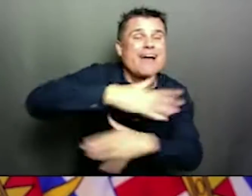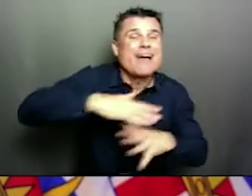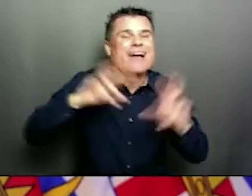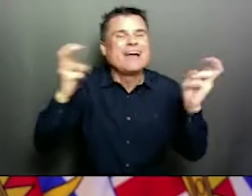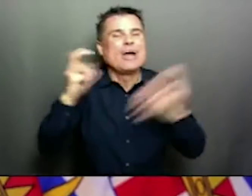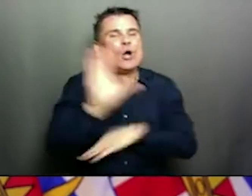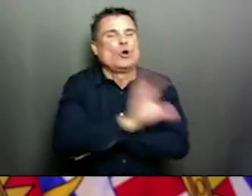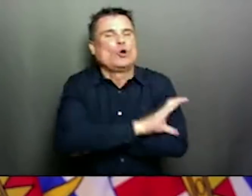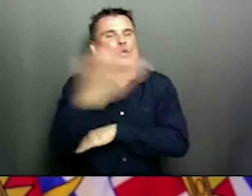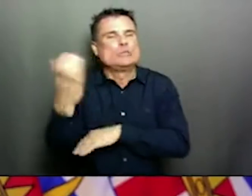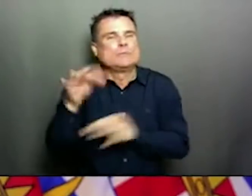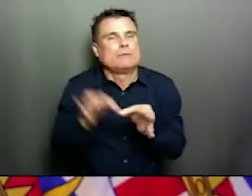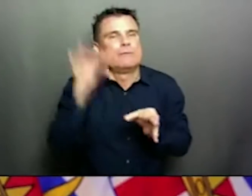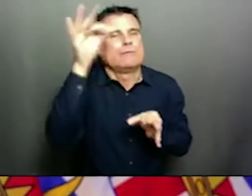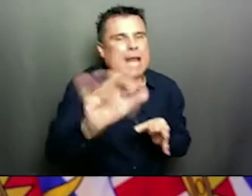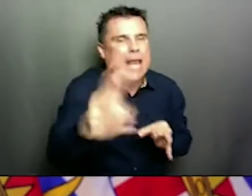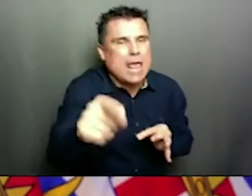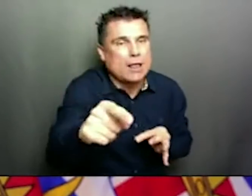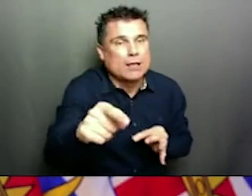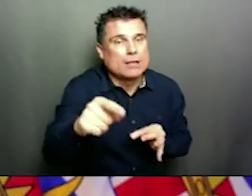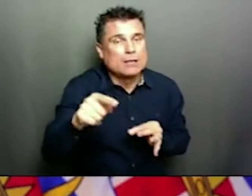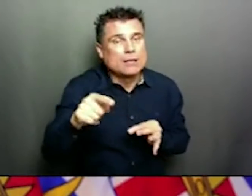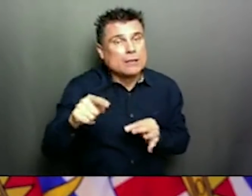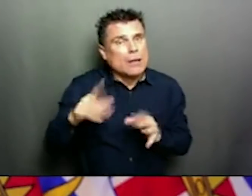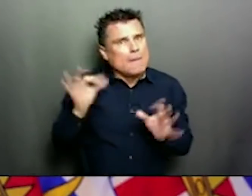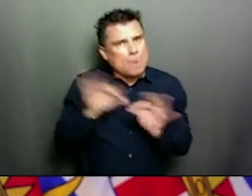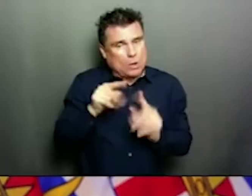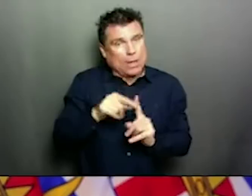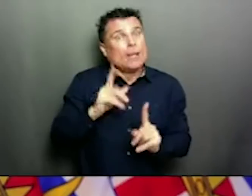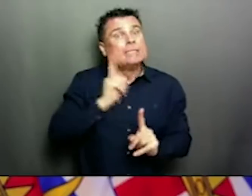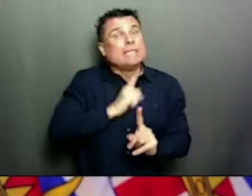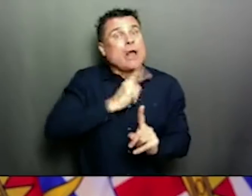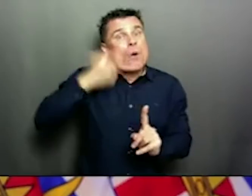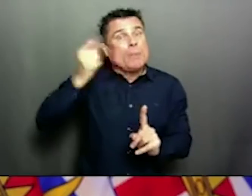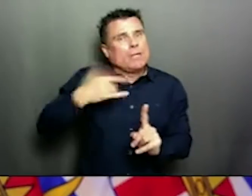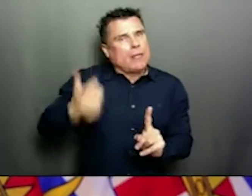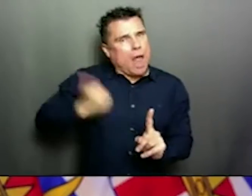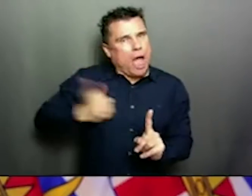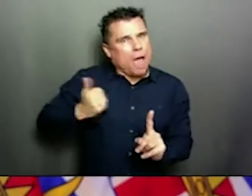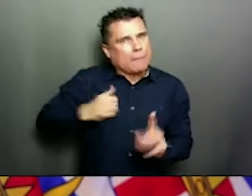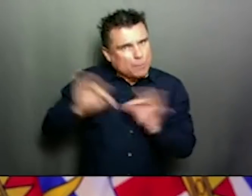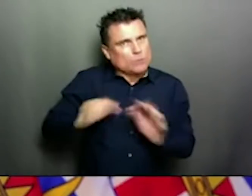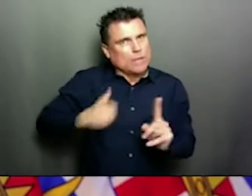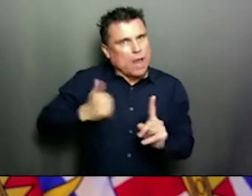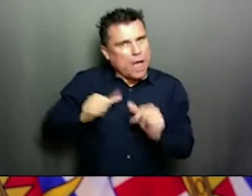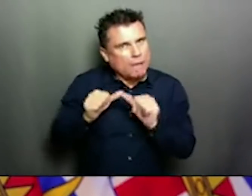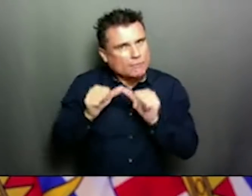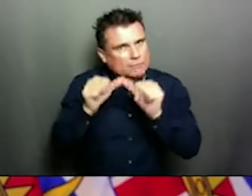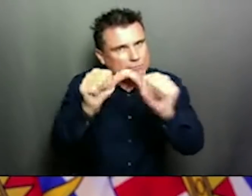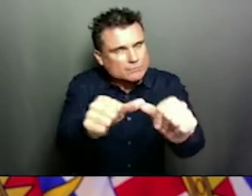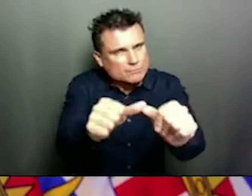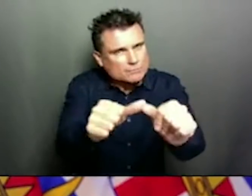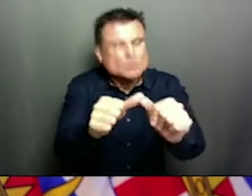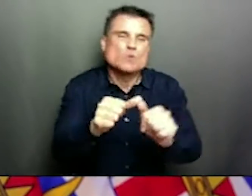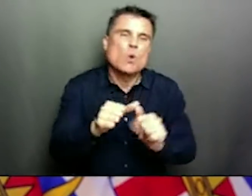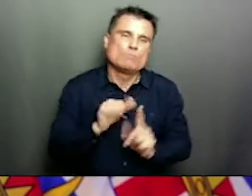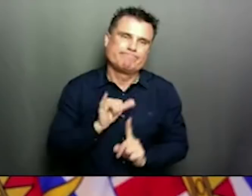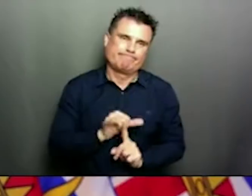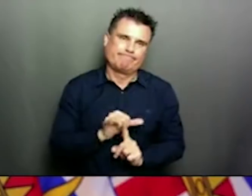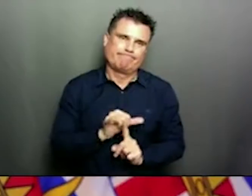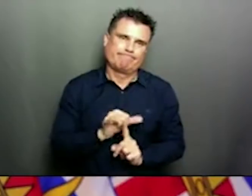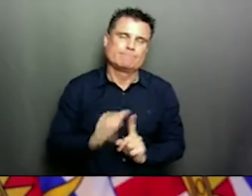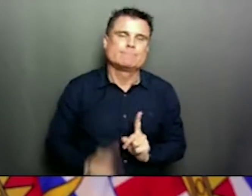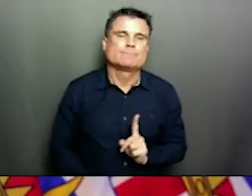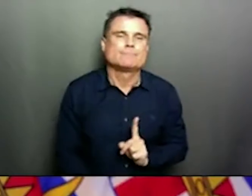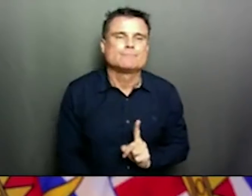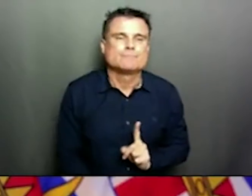he's first in line for vaccine and that he's immune to this virus, and we expect that will be the case by Christmas